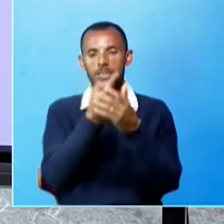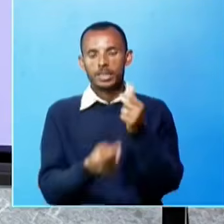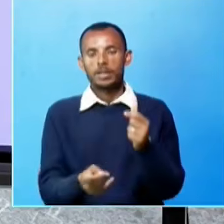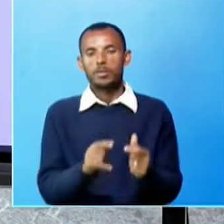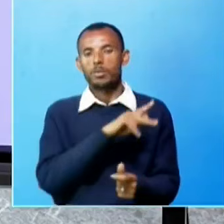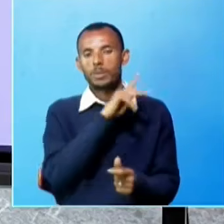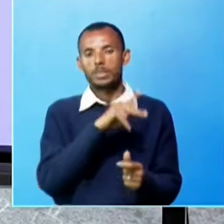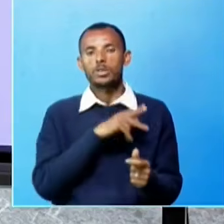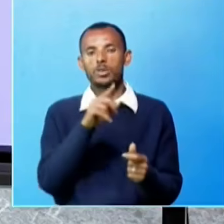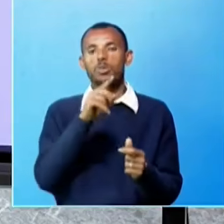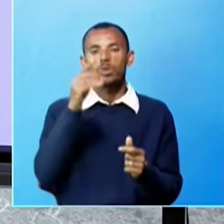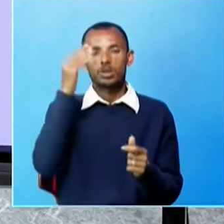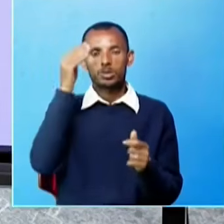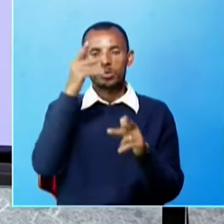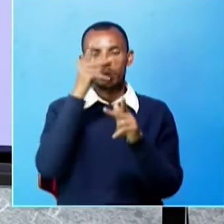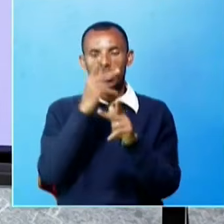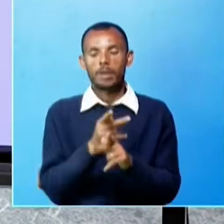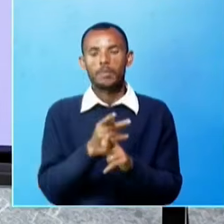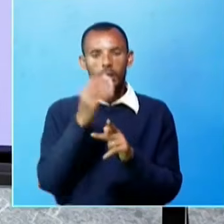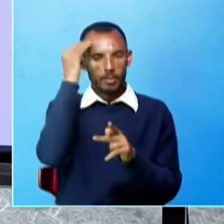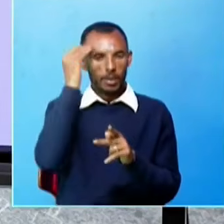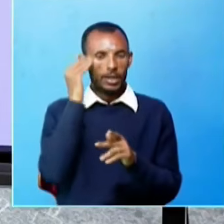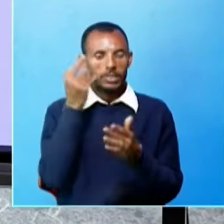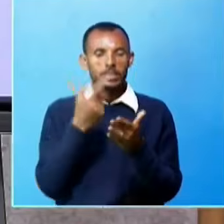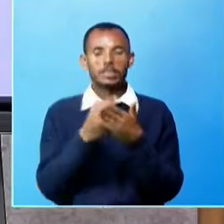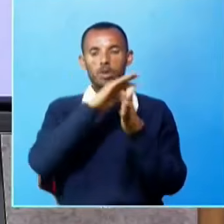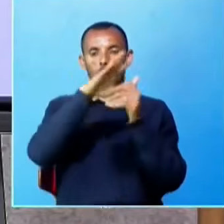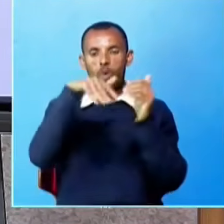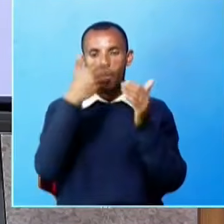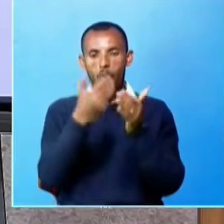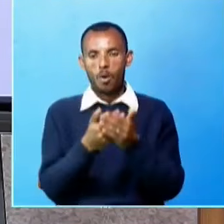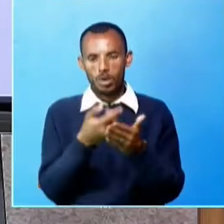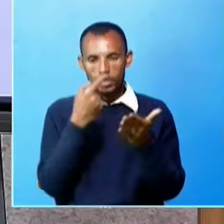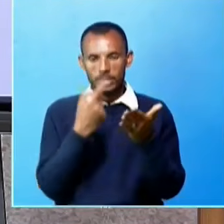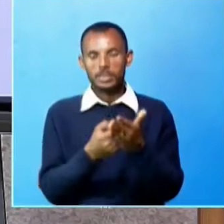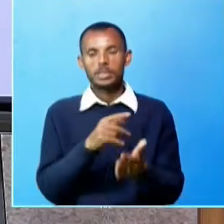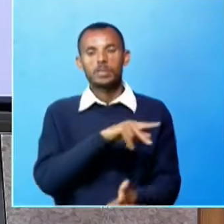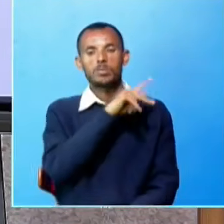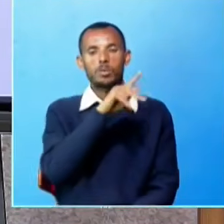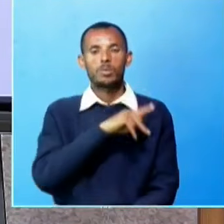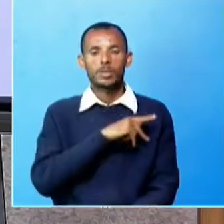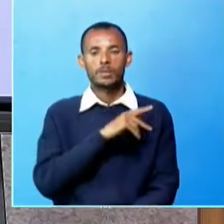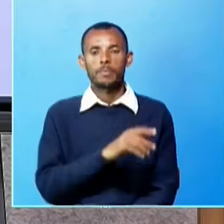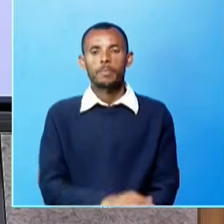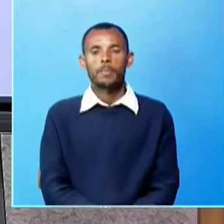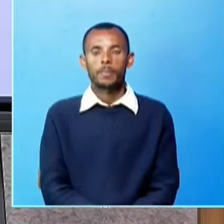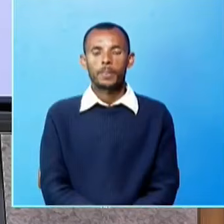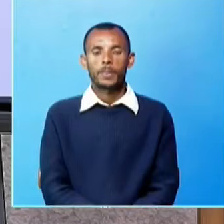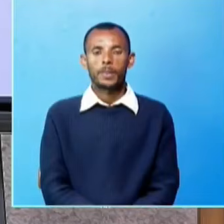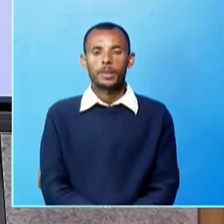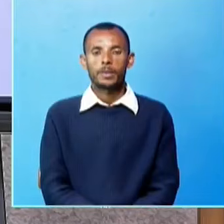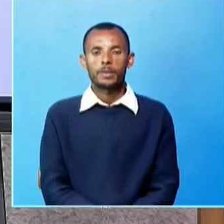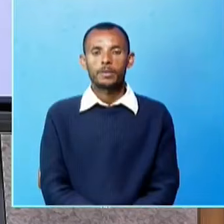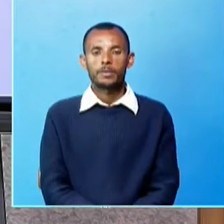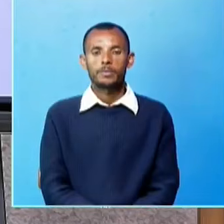property. So you need to keep in mind this all these properties. Okay.